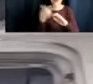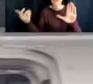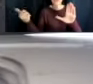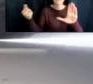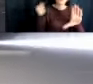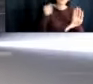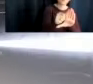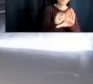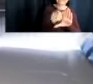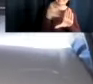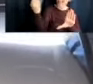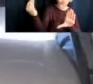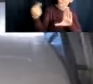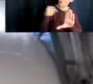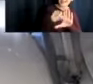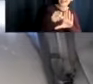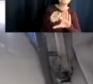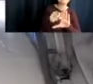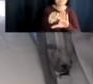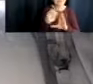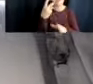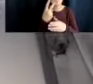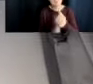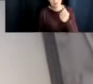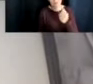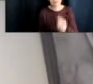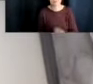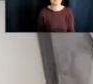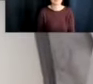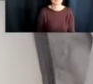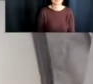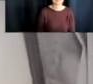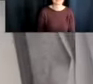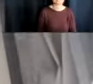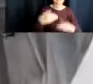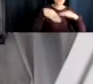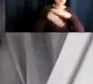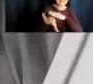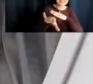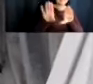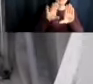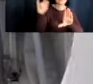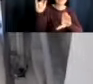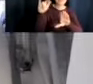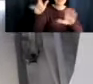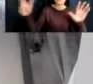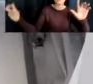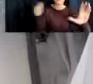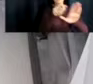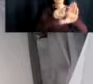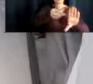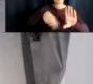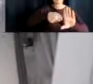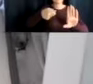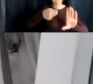Okay, so the attendant will secure it from the inside as you fly off. This plane just arrived